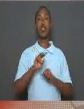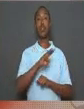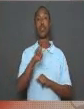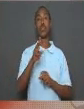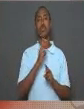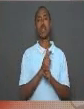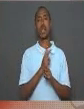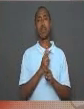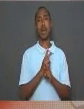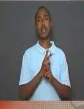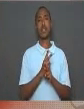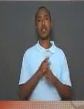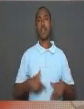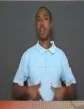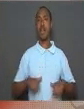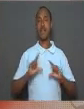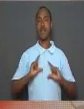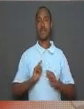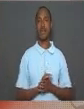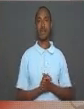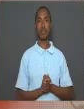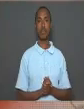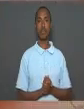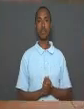keep us alive.